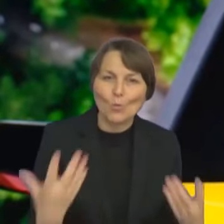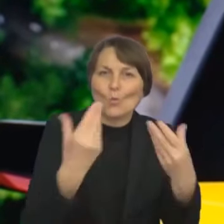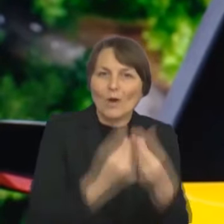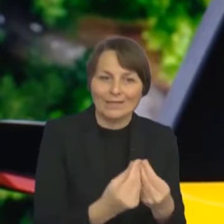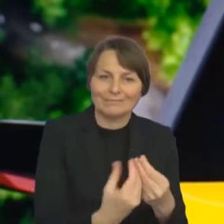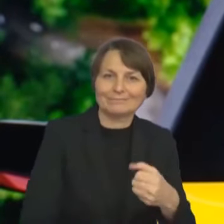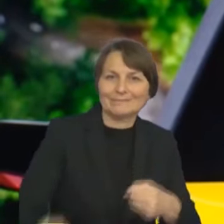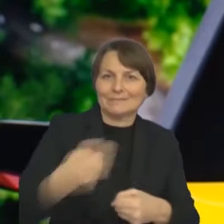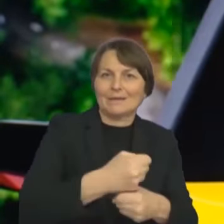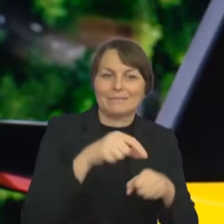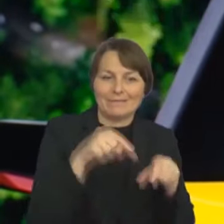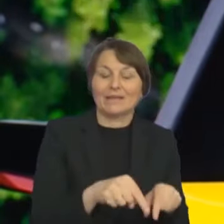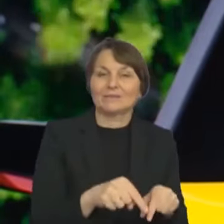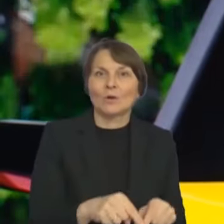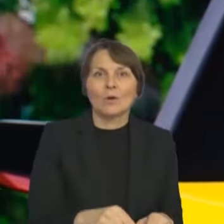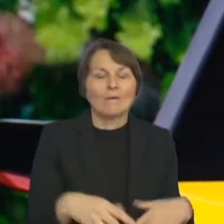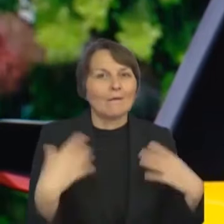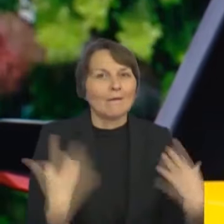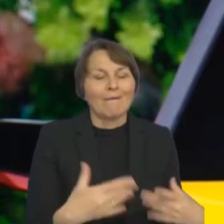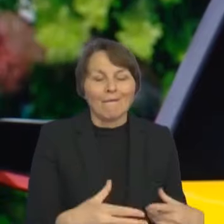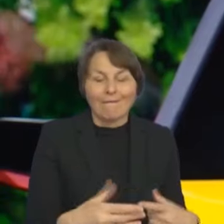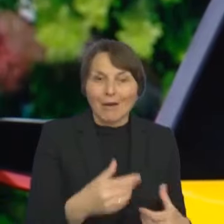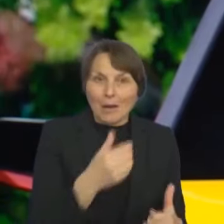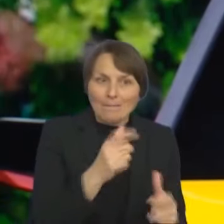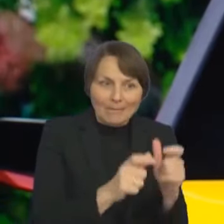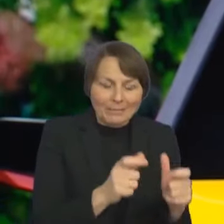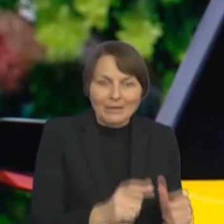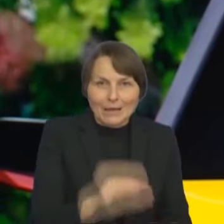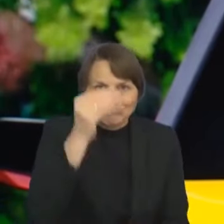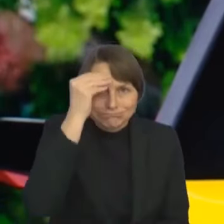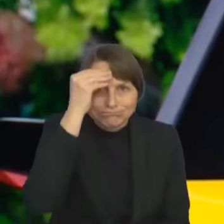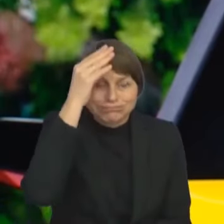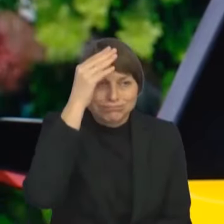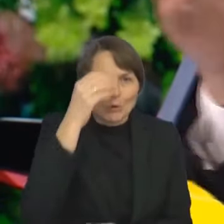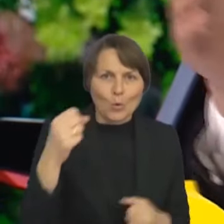very, very talented people in the system. You know, we talked about